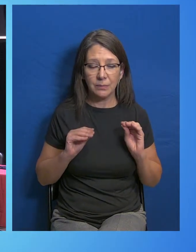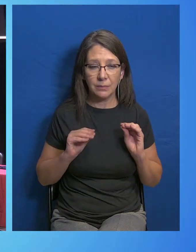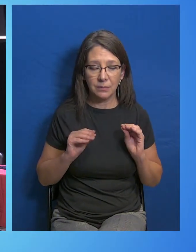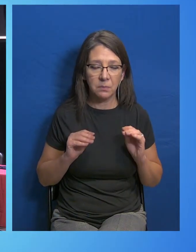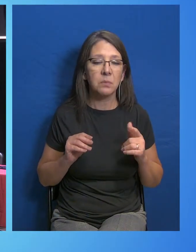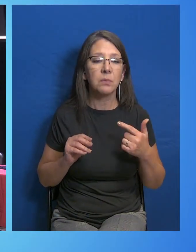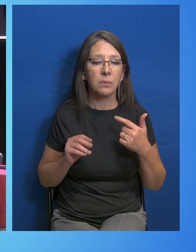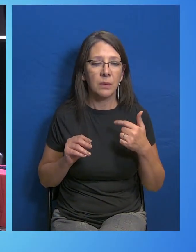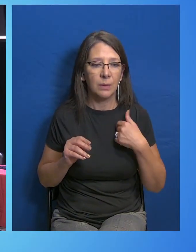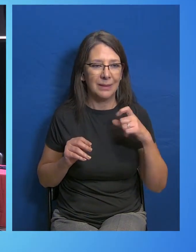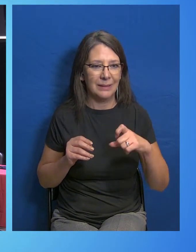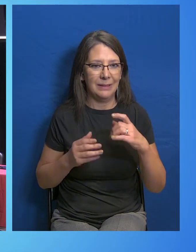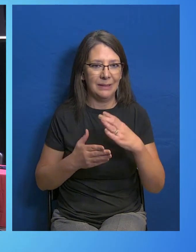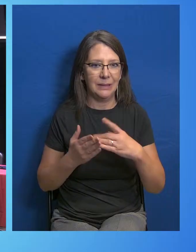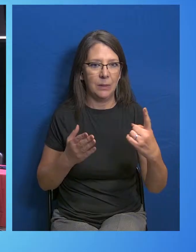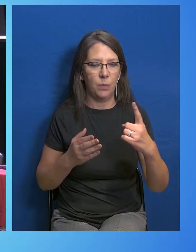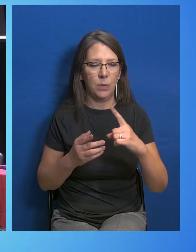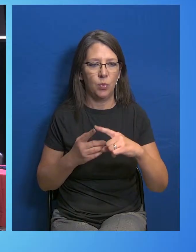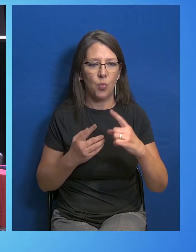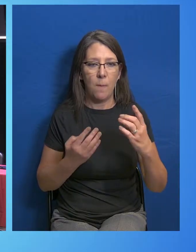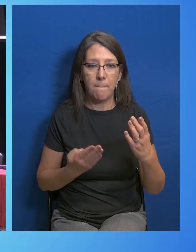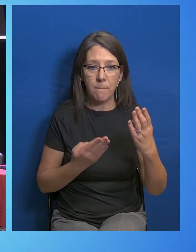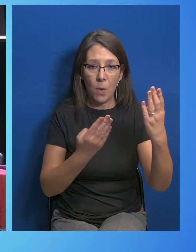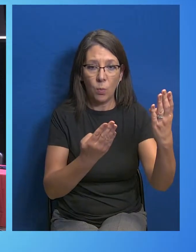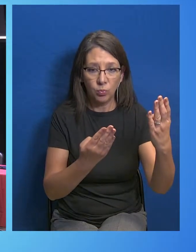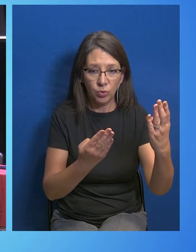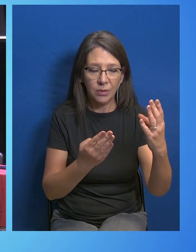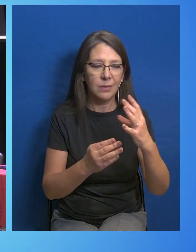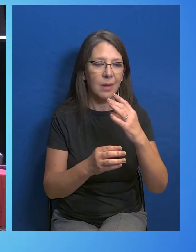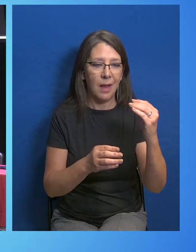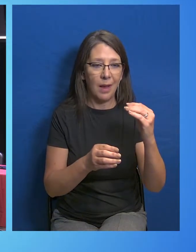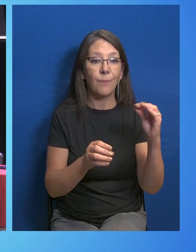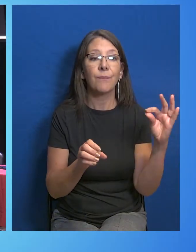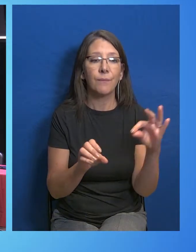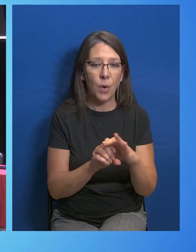a motion and a vote for that.